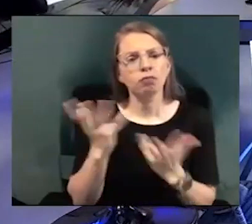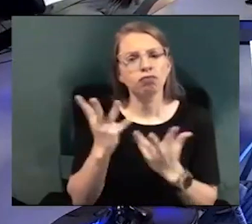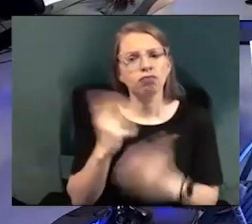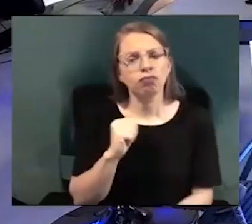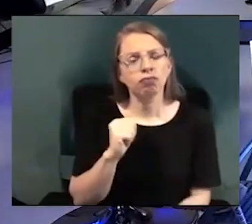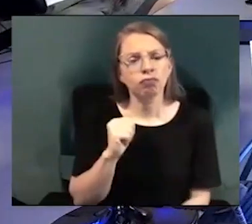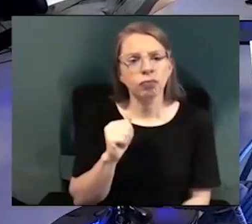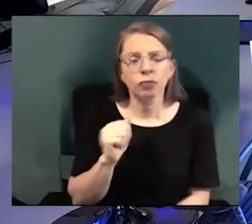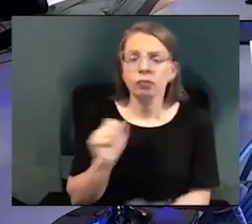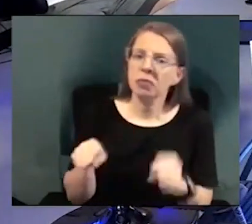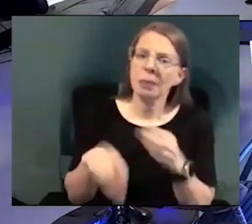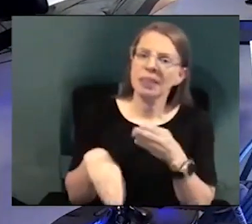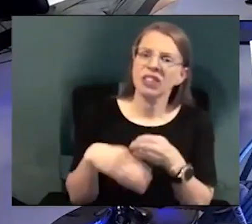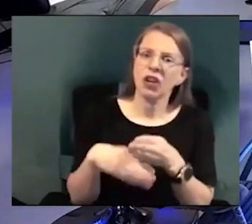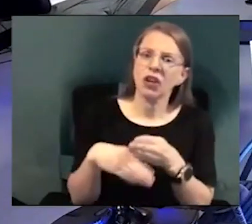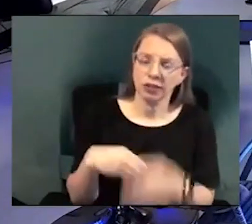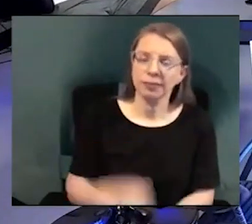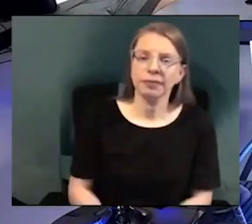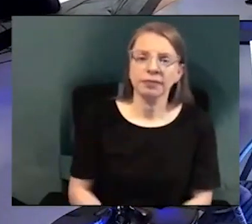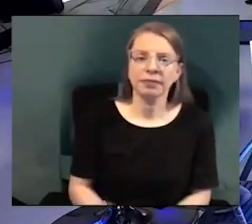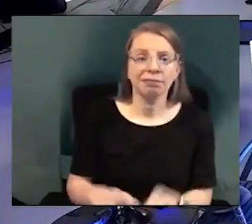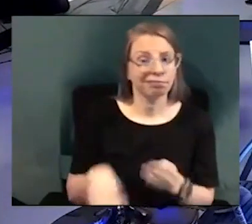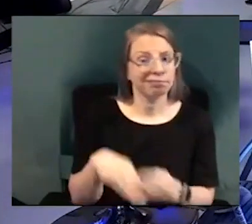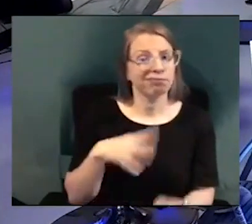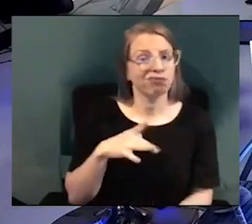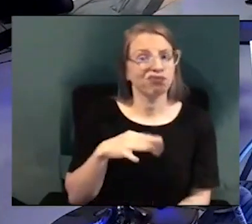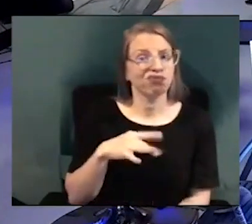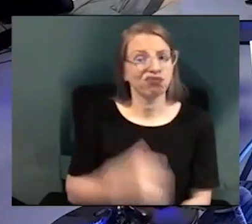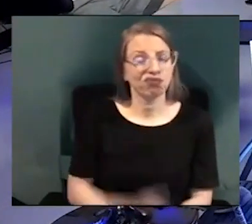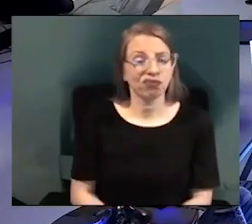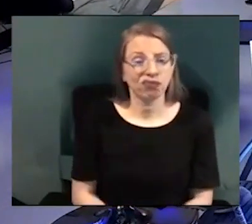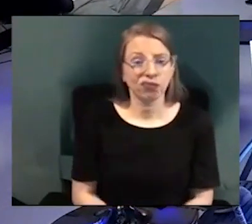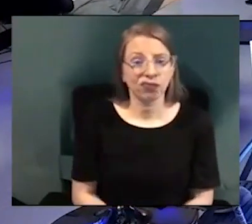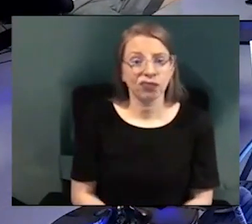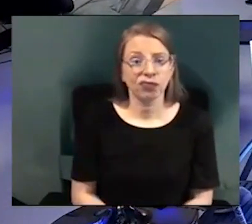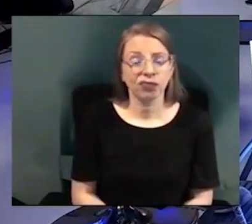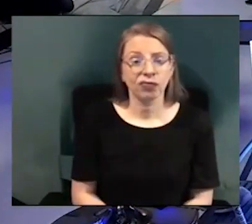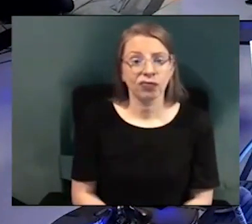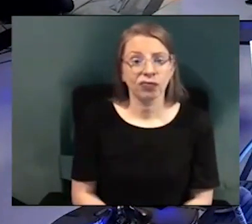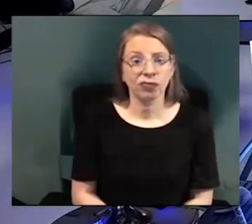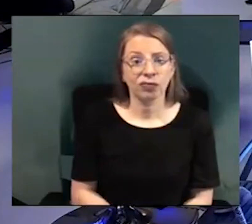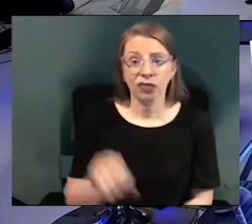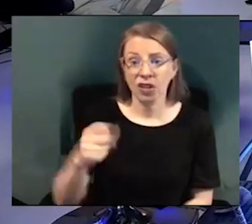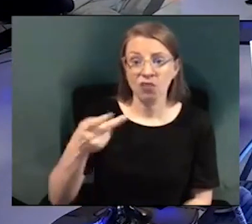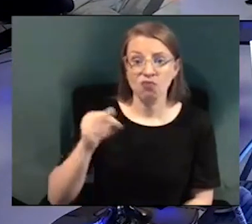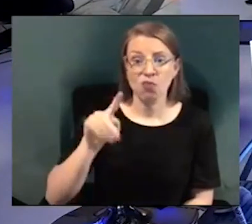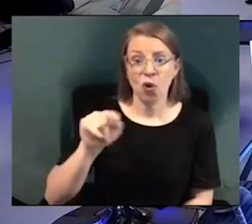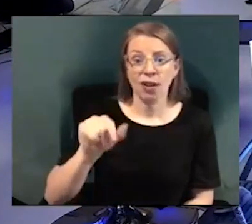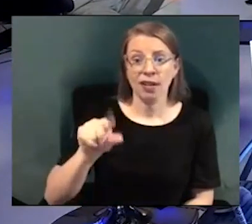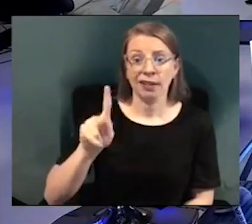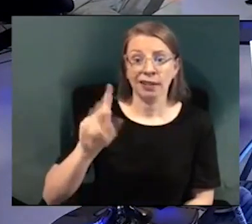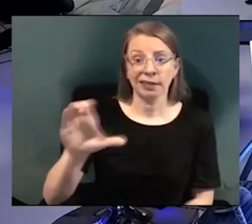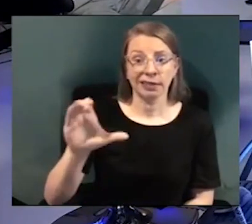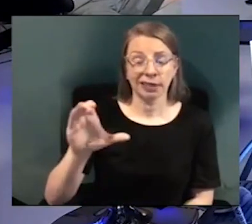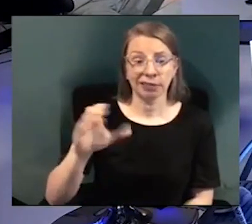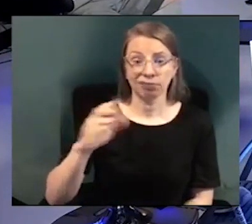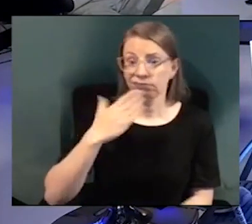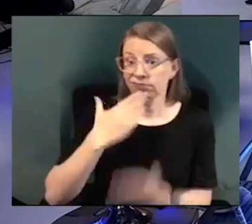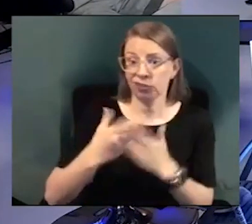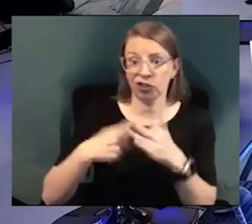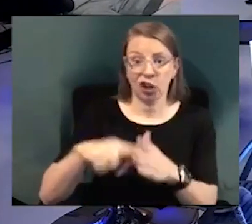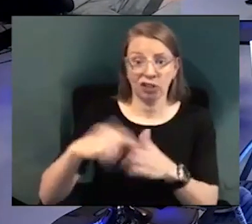Probably soccer. Soccer's cool. That's cool. Sporting's off to a good start this year. Gotta like that. Yeah. That's really been fun. All right,